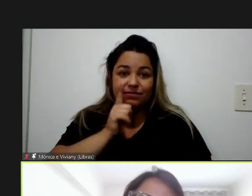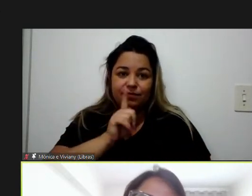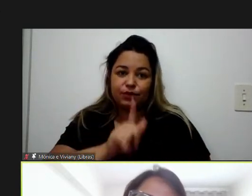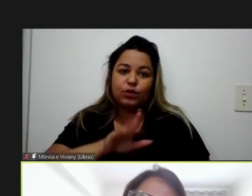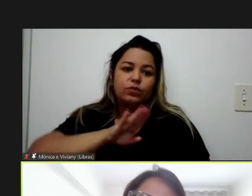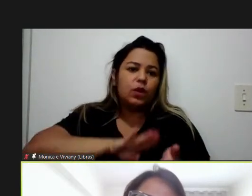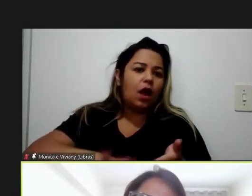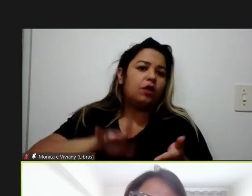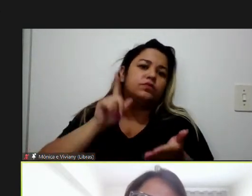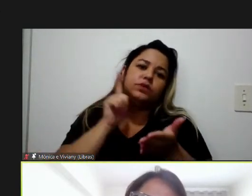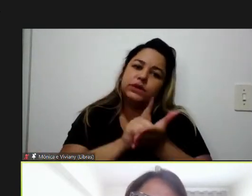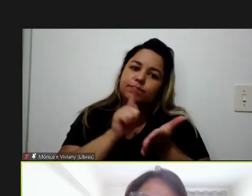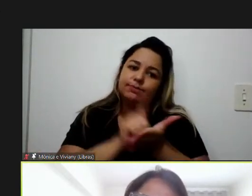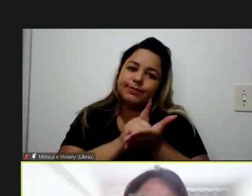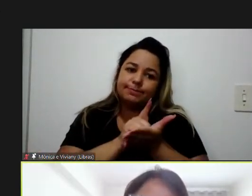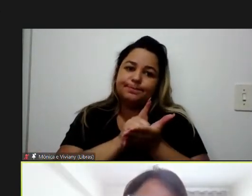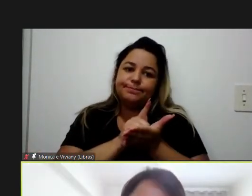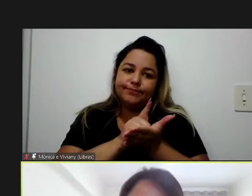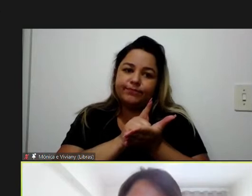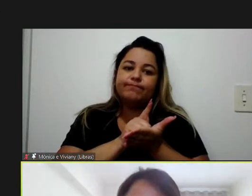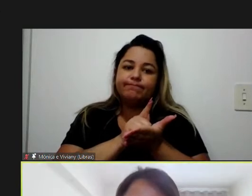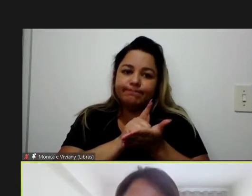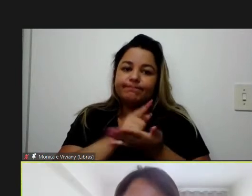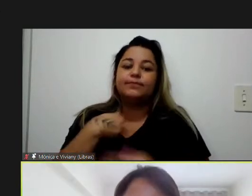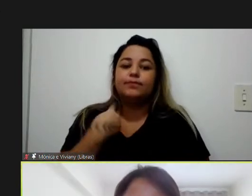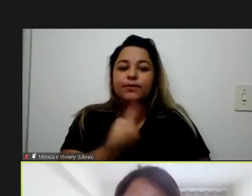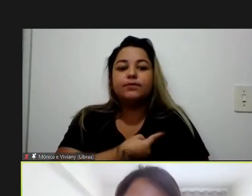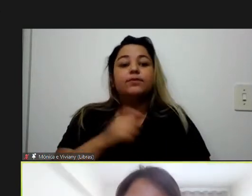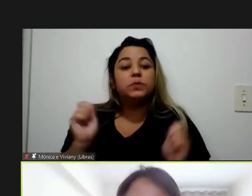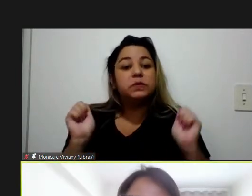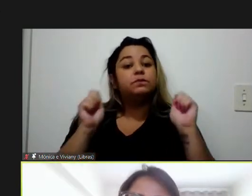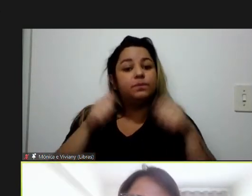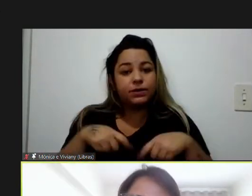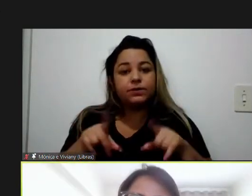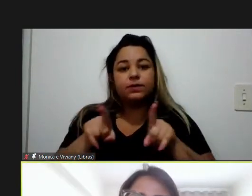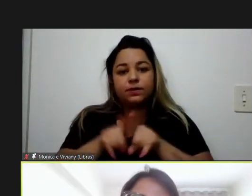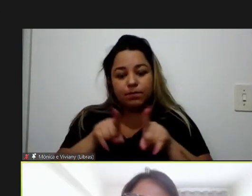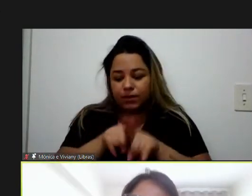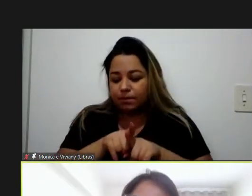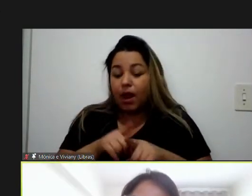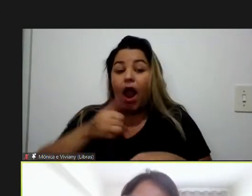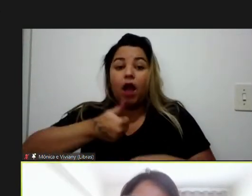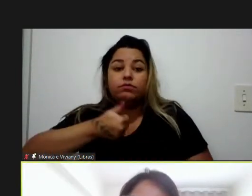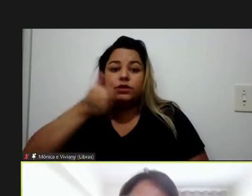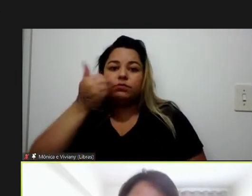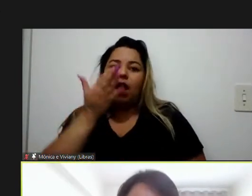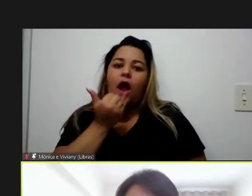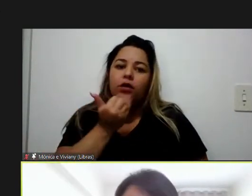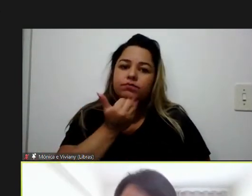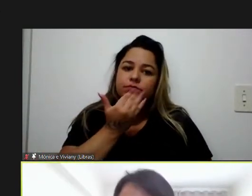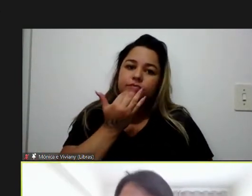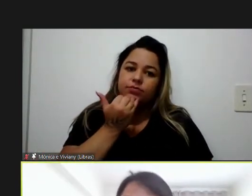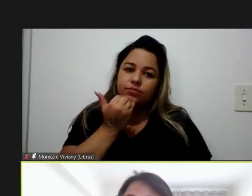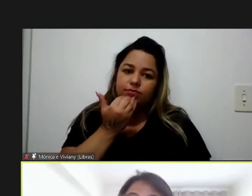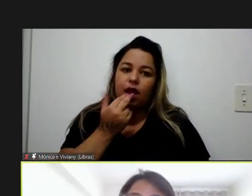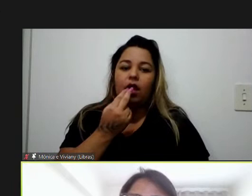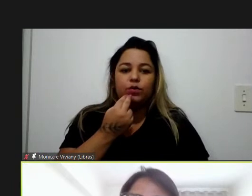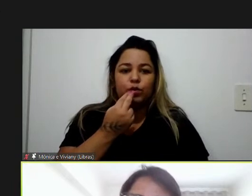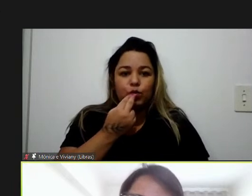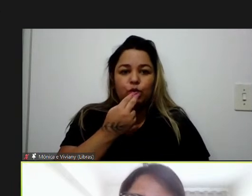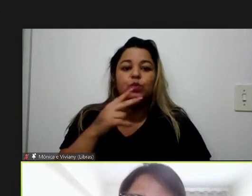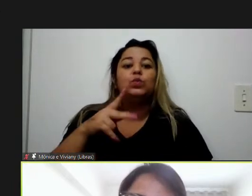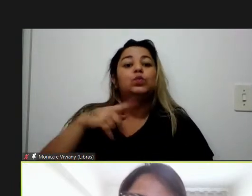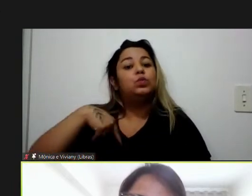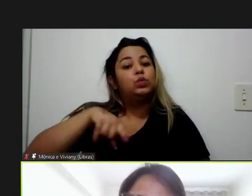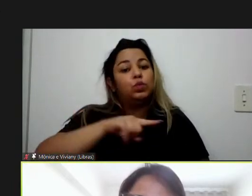to be able to take from the paper, let's say, what we need in relation to improve food and nutrition in